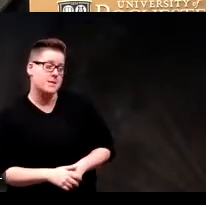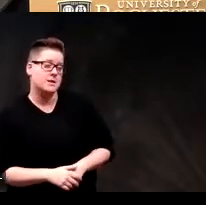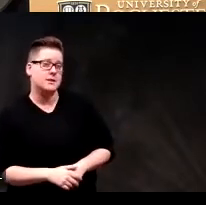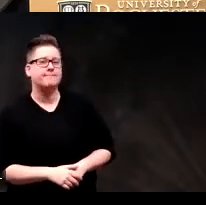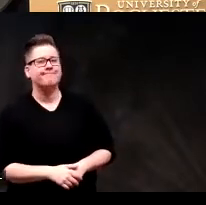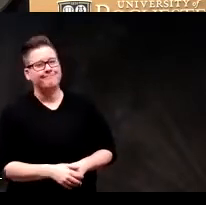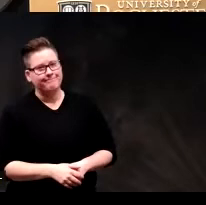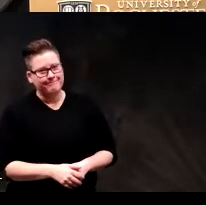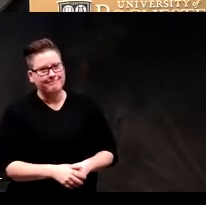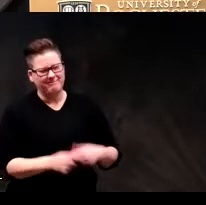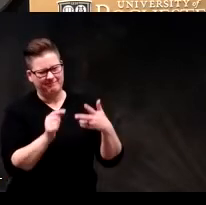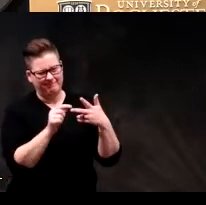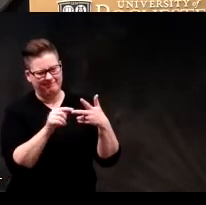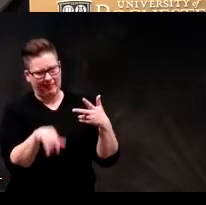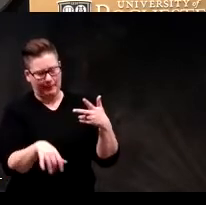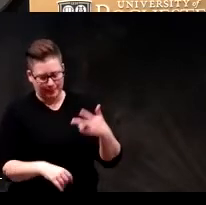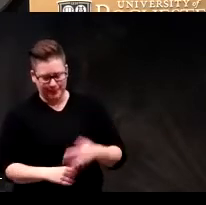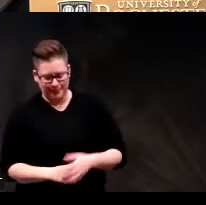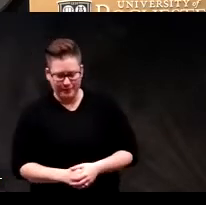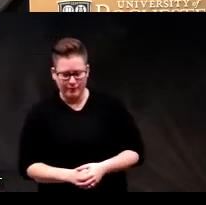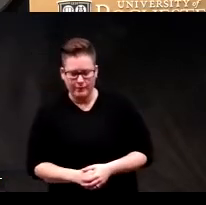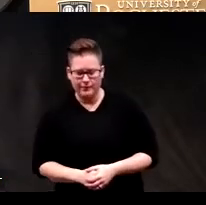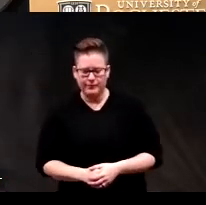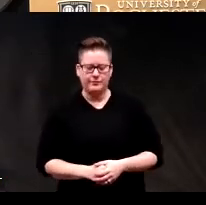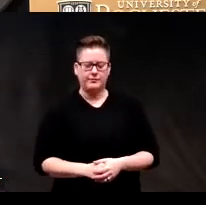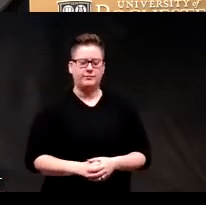appointment. Okay. Now,